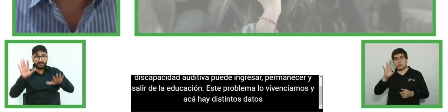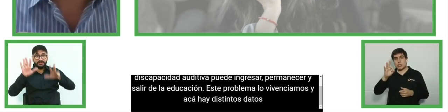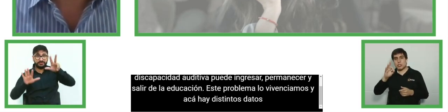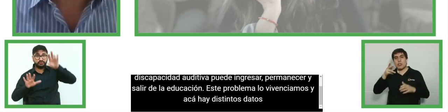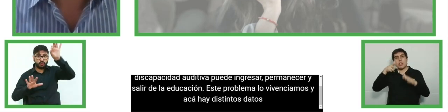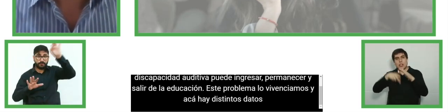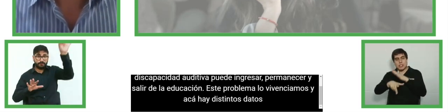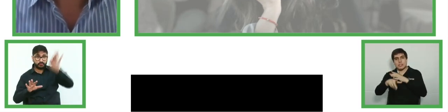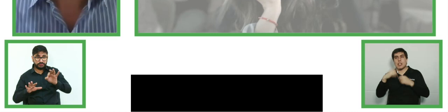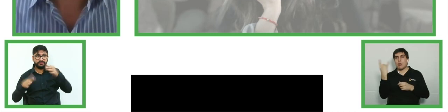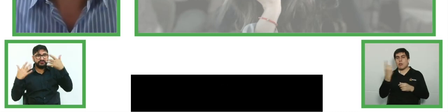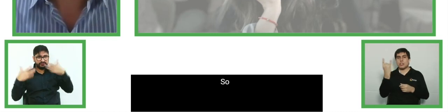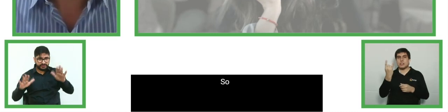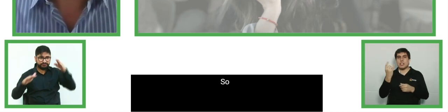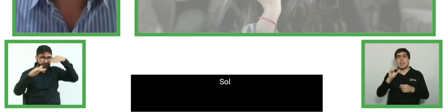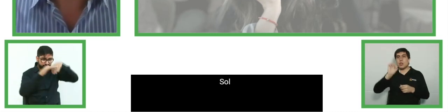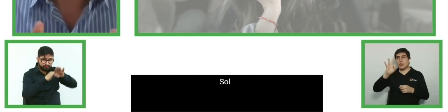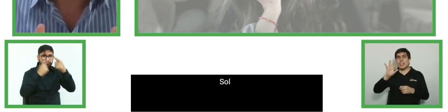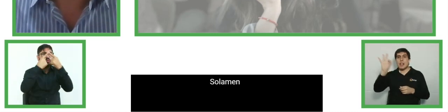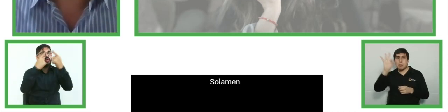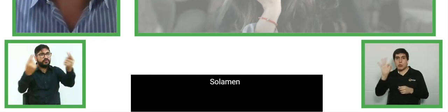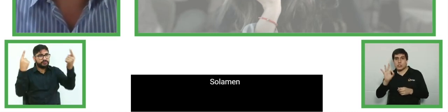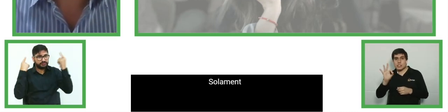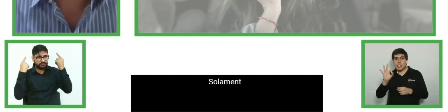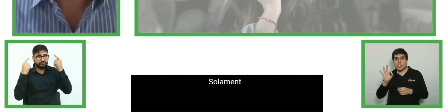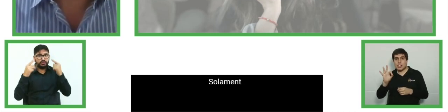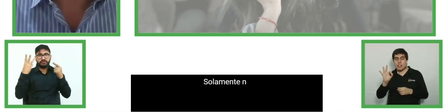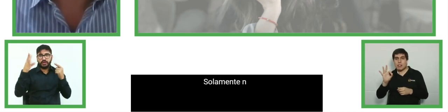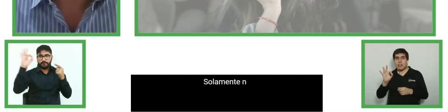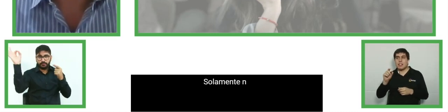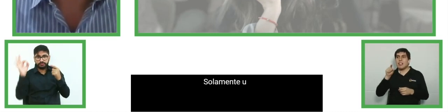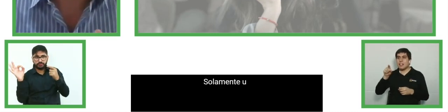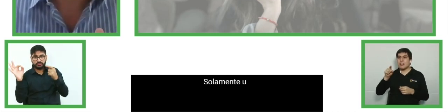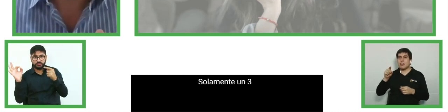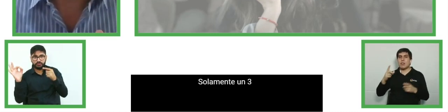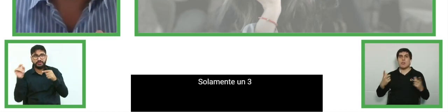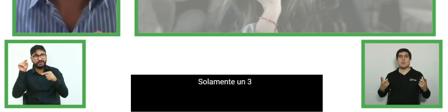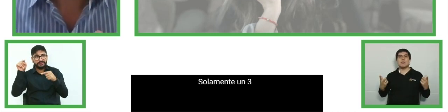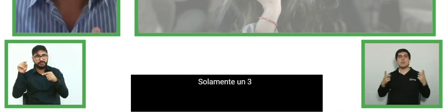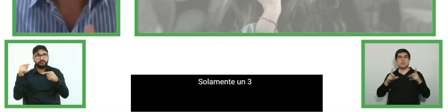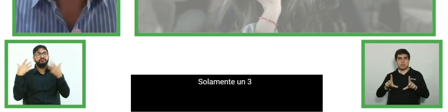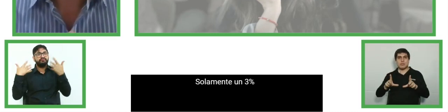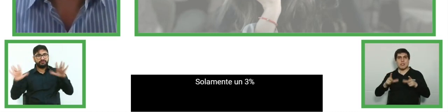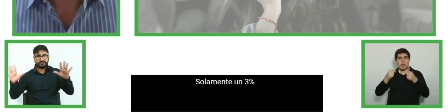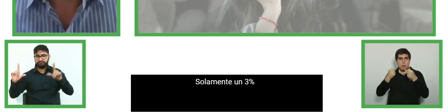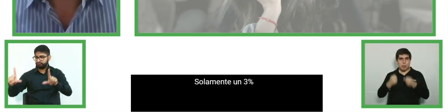of these people in Chile can graduate of a technical or professional level,